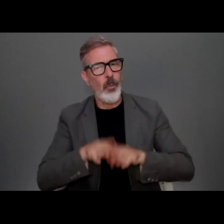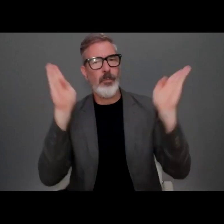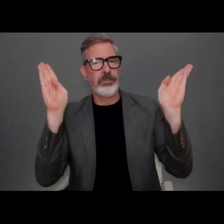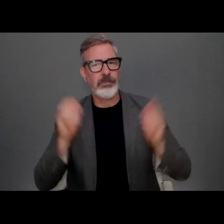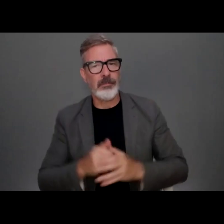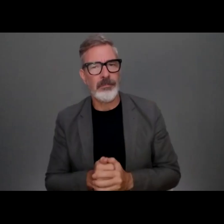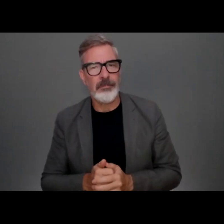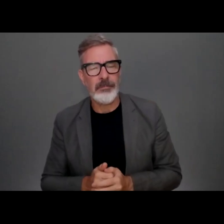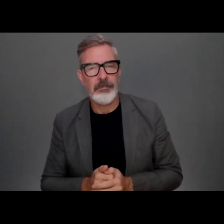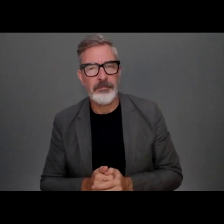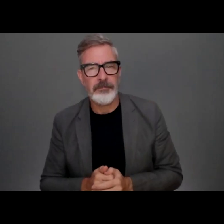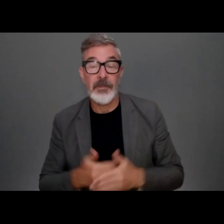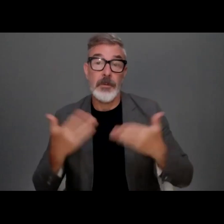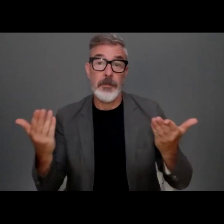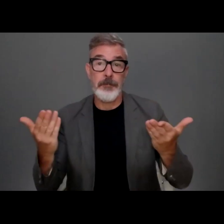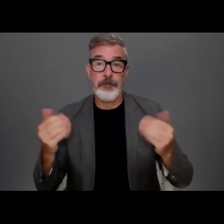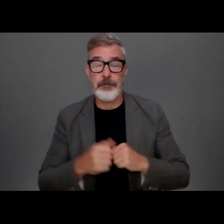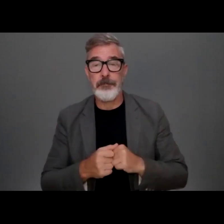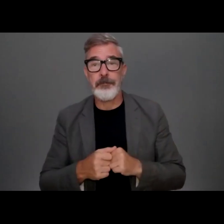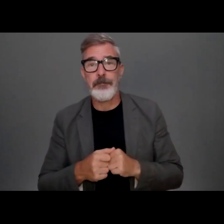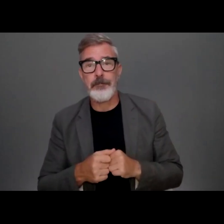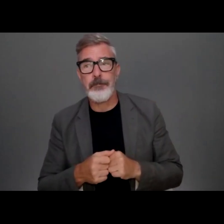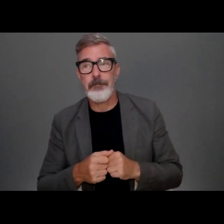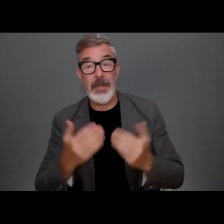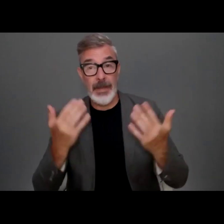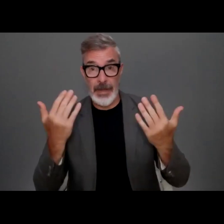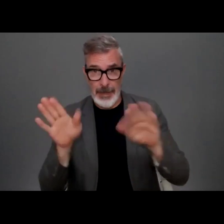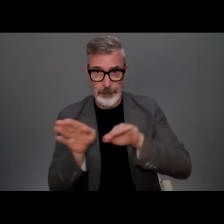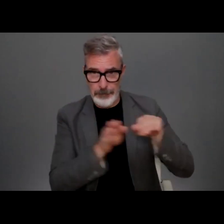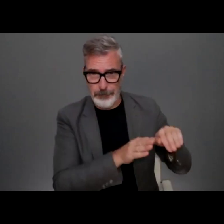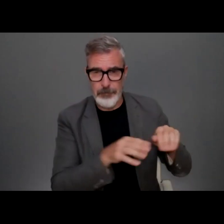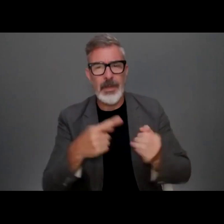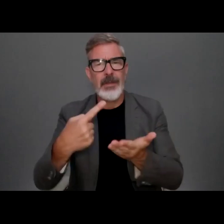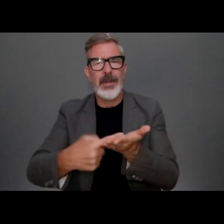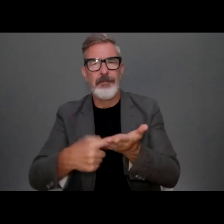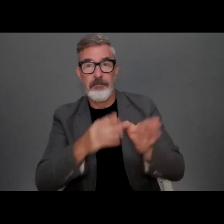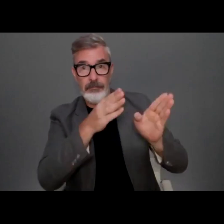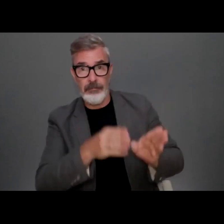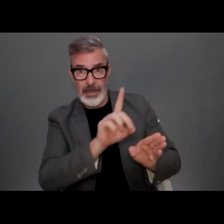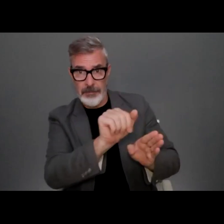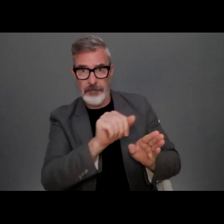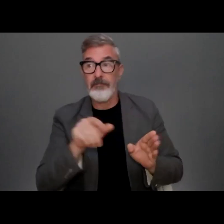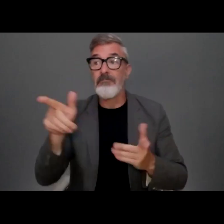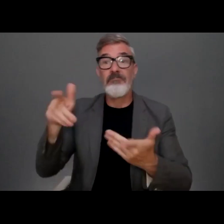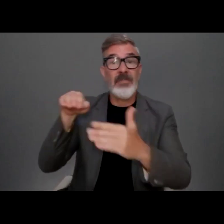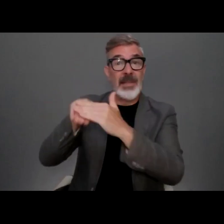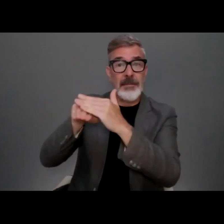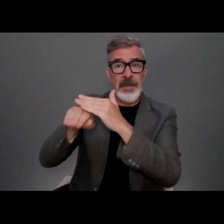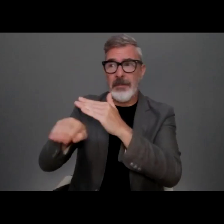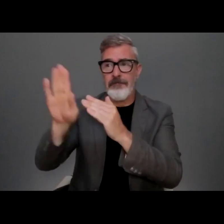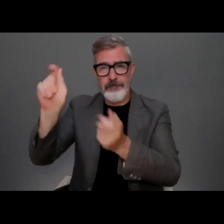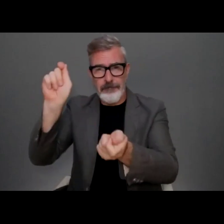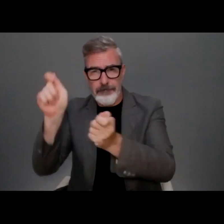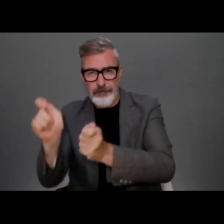So how do we accommodate disabilities once we finally come through the disclosure